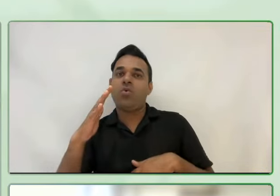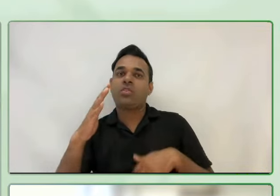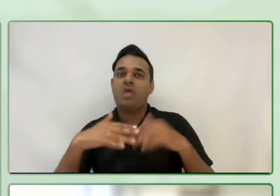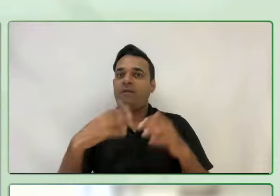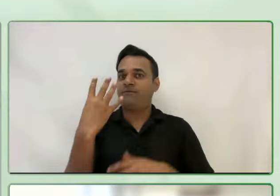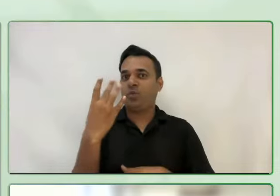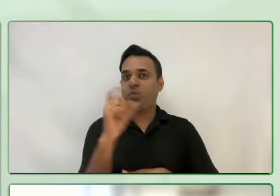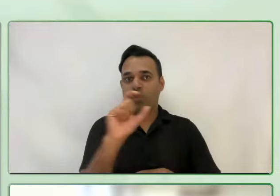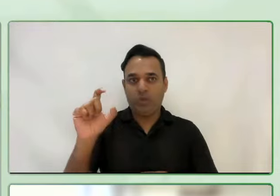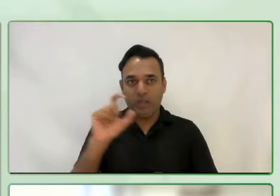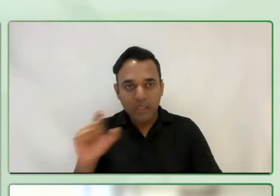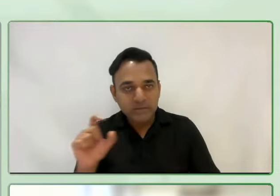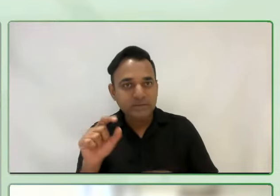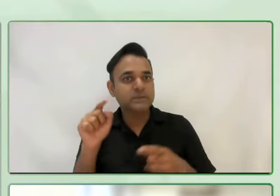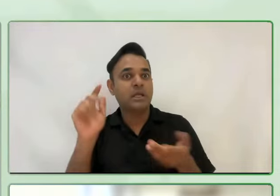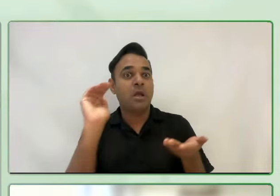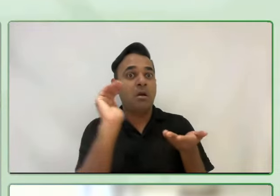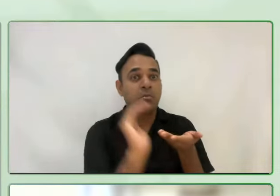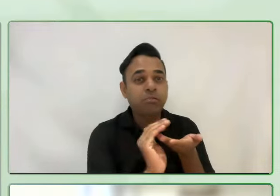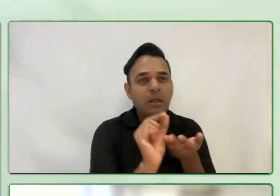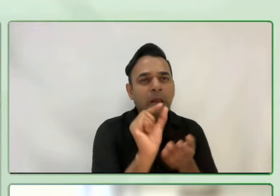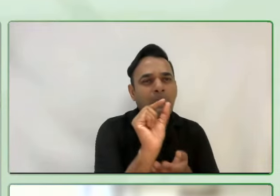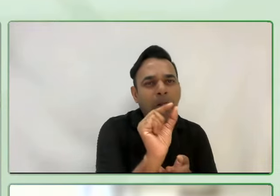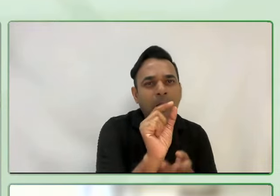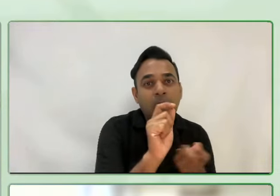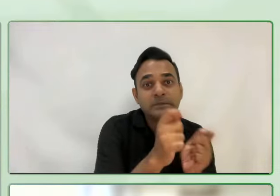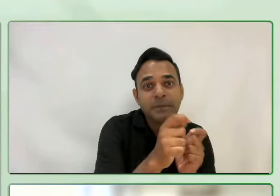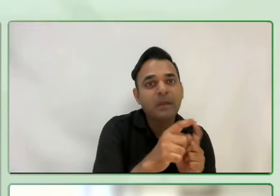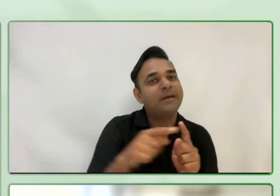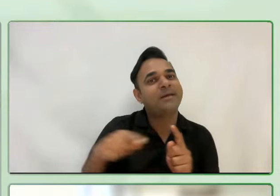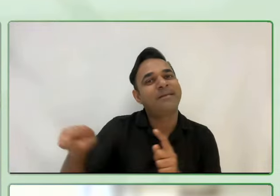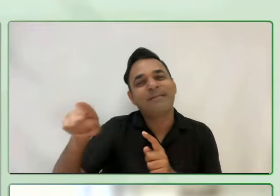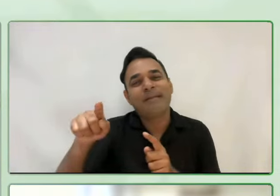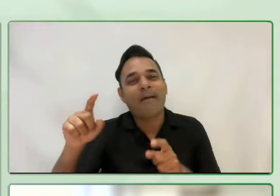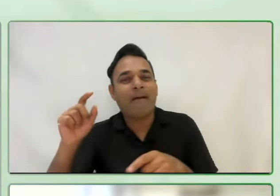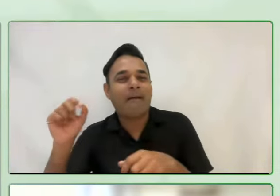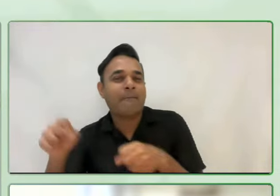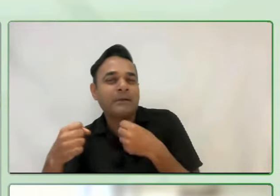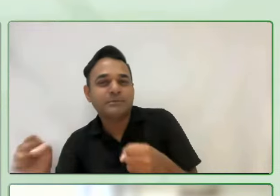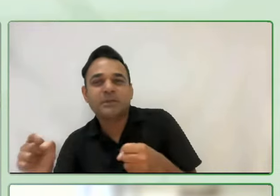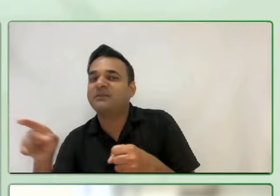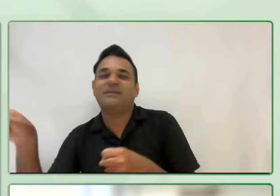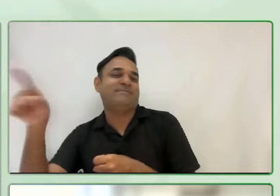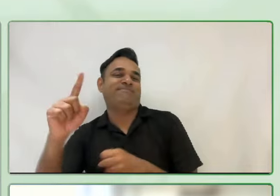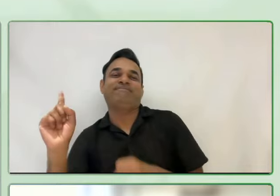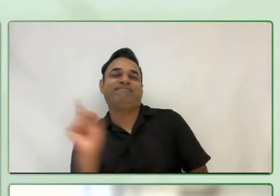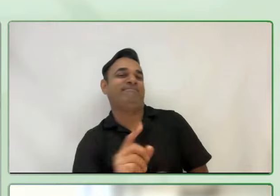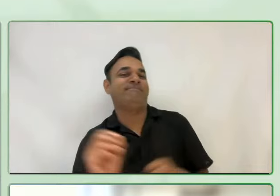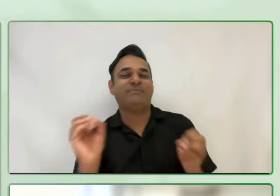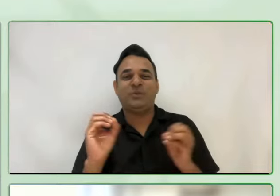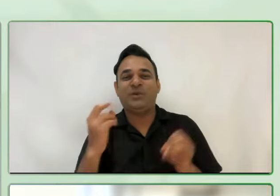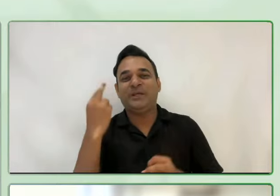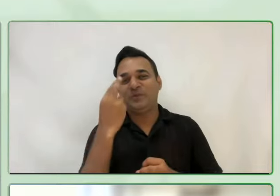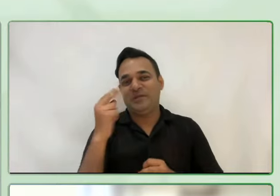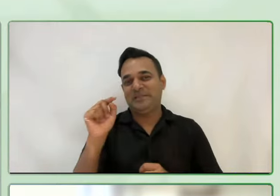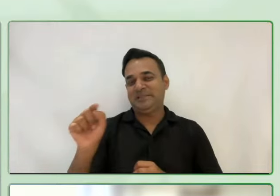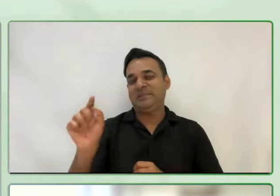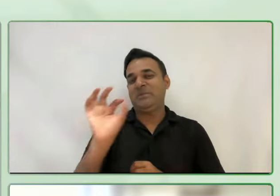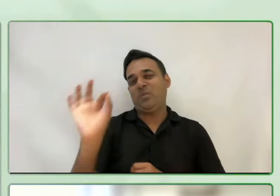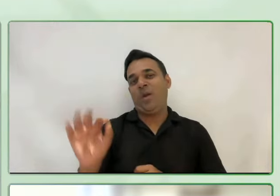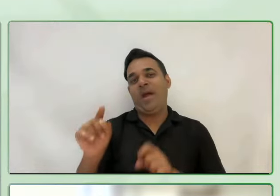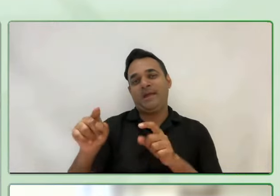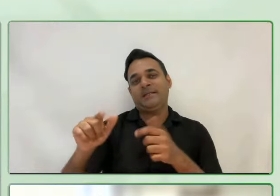be too tricky to figure out who was supposed to put the light bulb through. But also what we find is